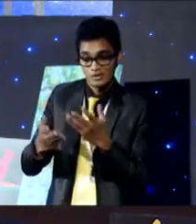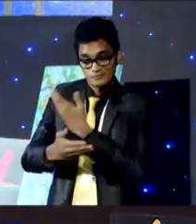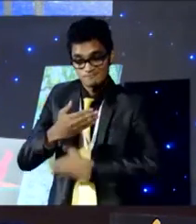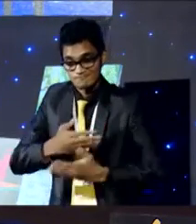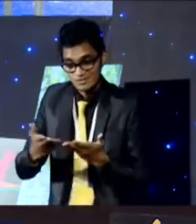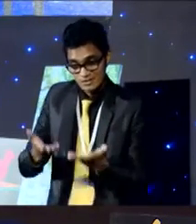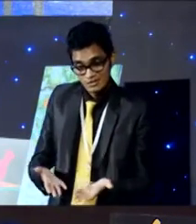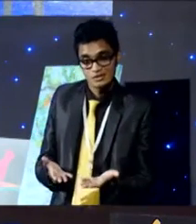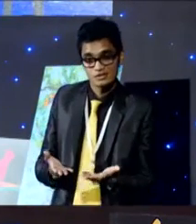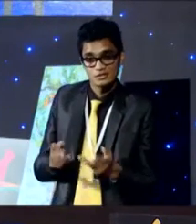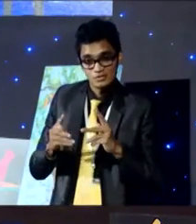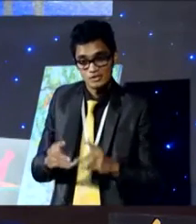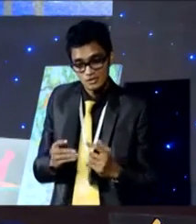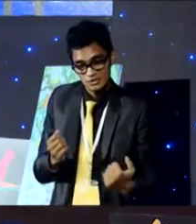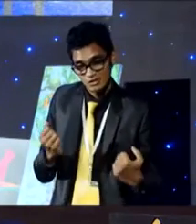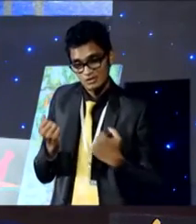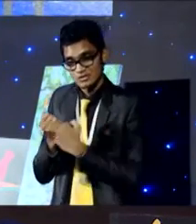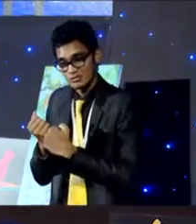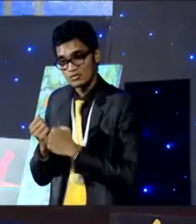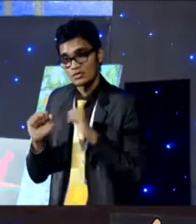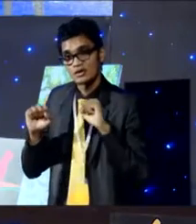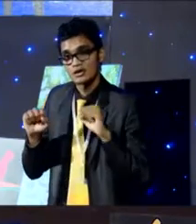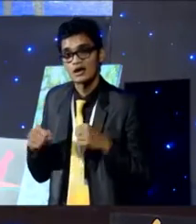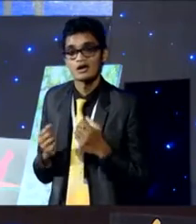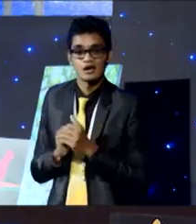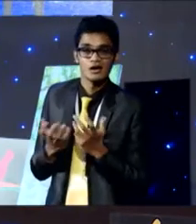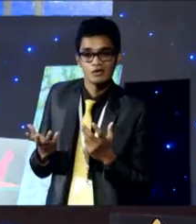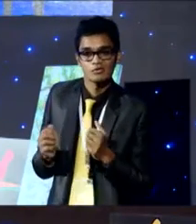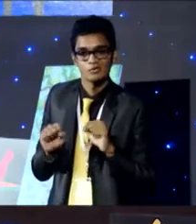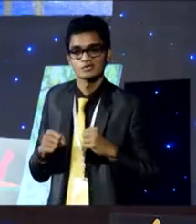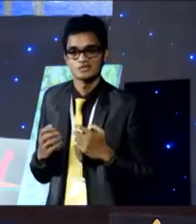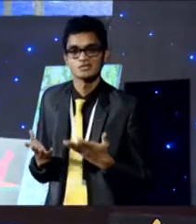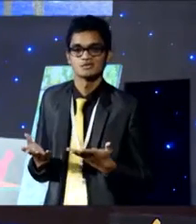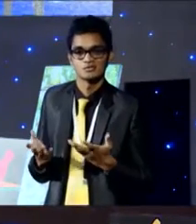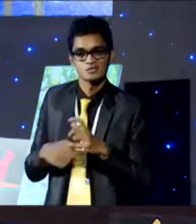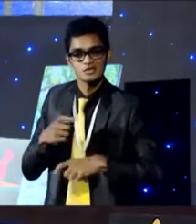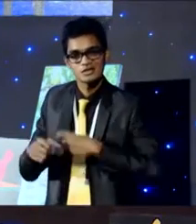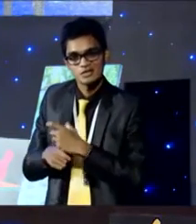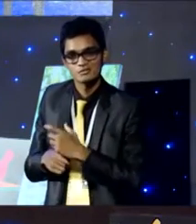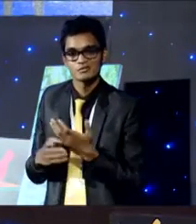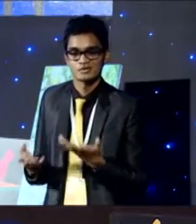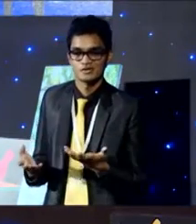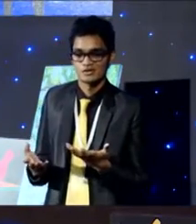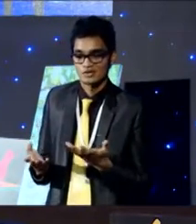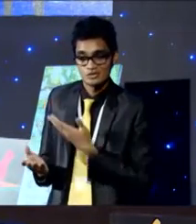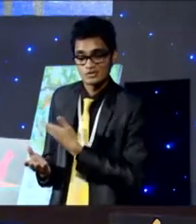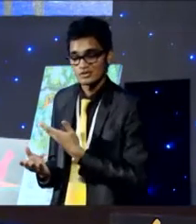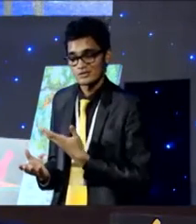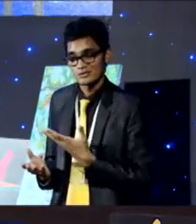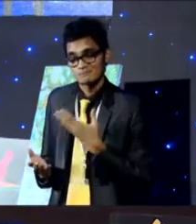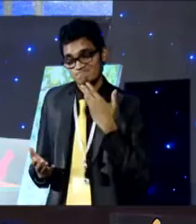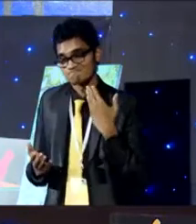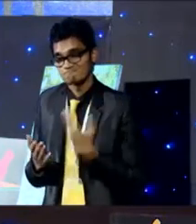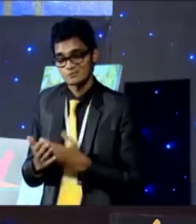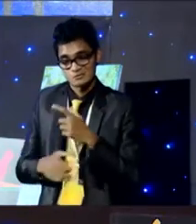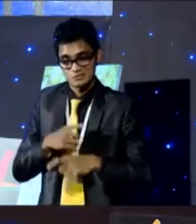understanding, I think we are gaining better and better over the last 1 year. It's been a phenomenal experience for us to have people of different disabled working